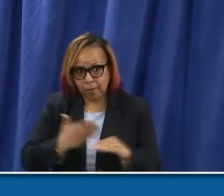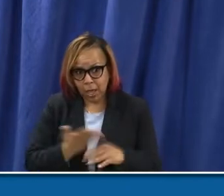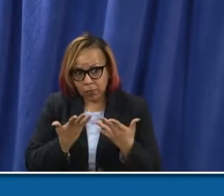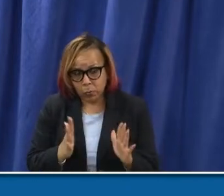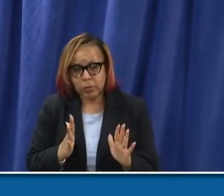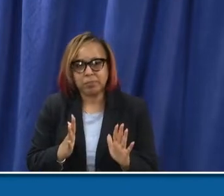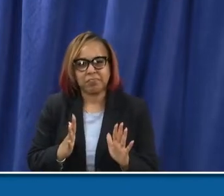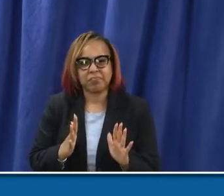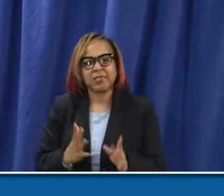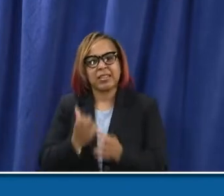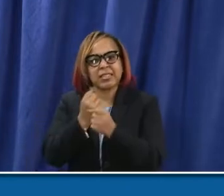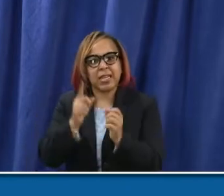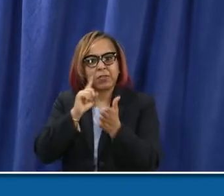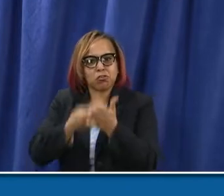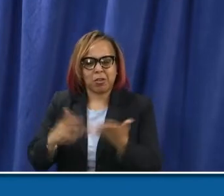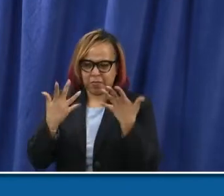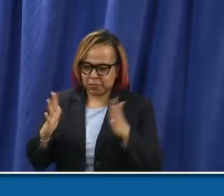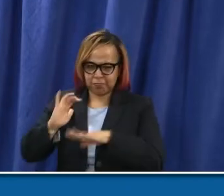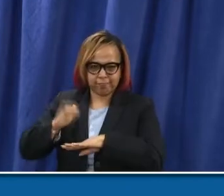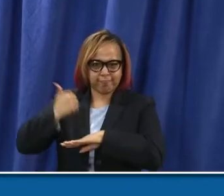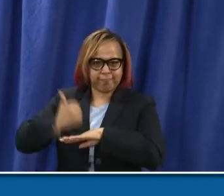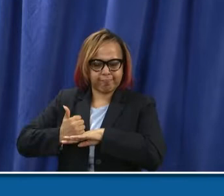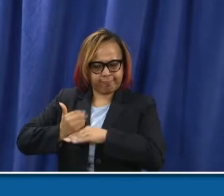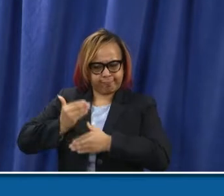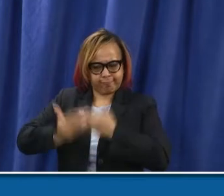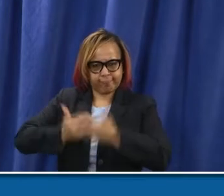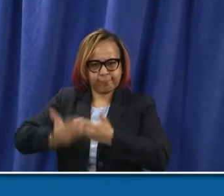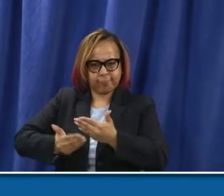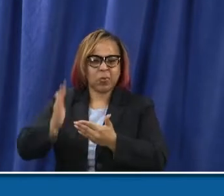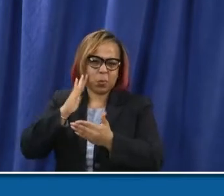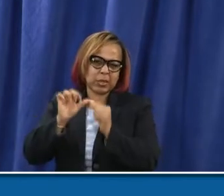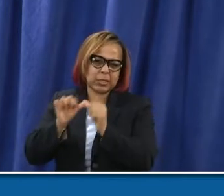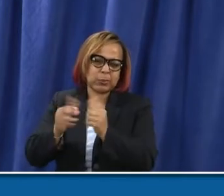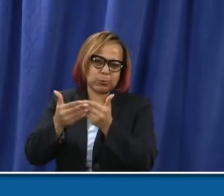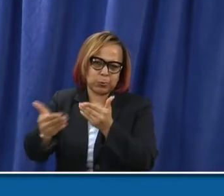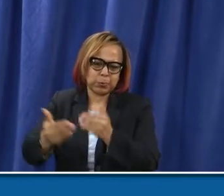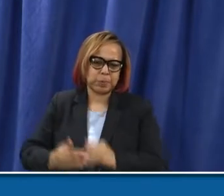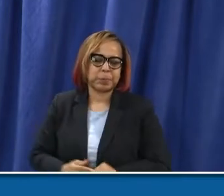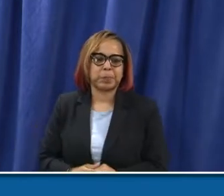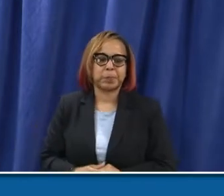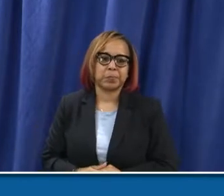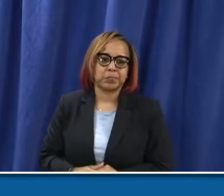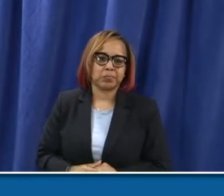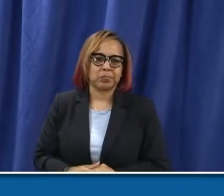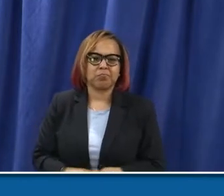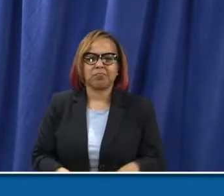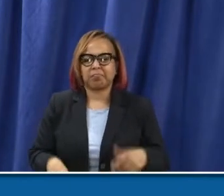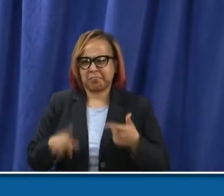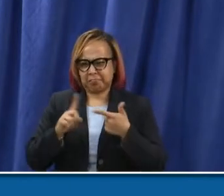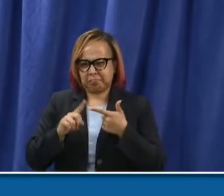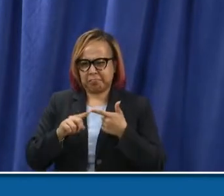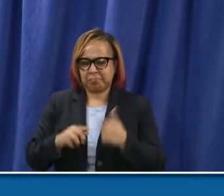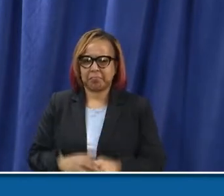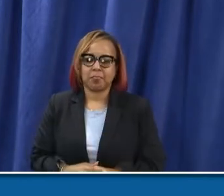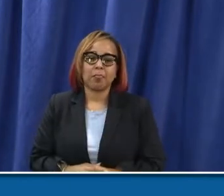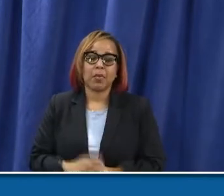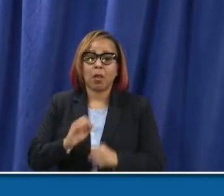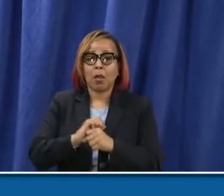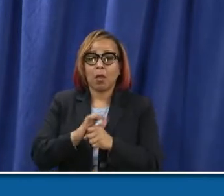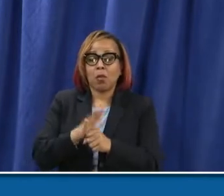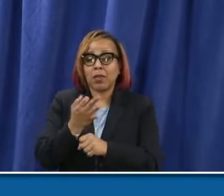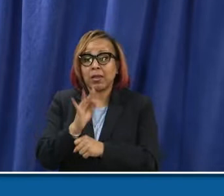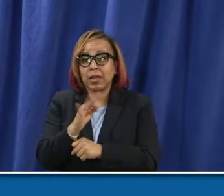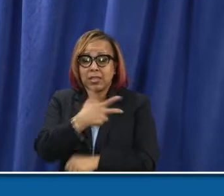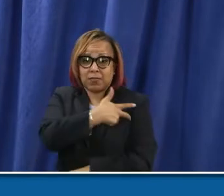So these safety checks are in progress, and they will continue. Number 2, COVID-19 vaccines